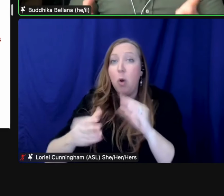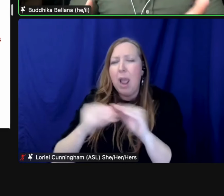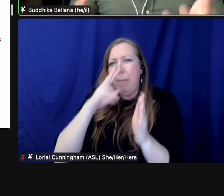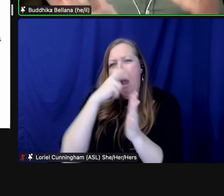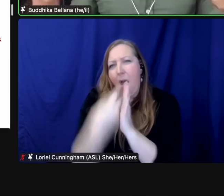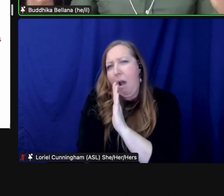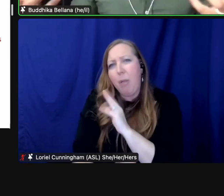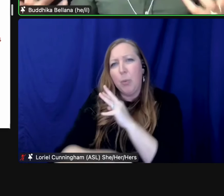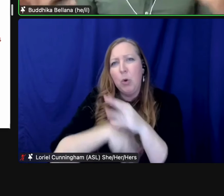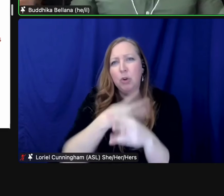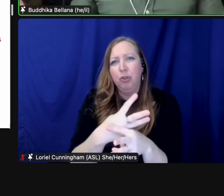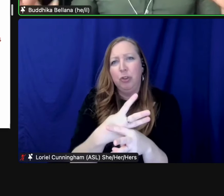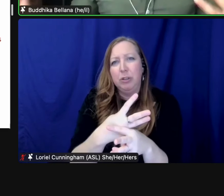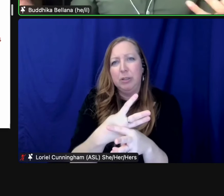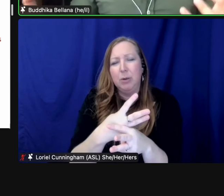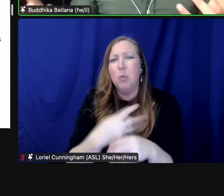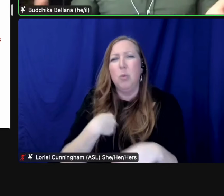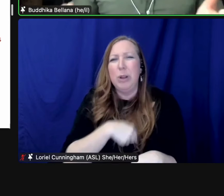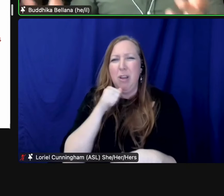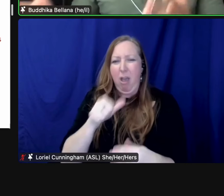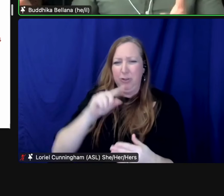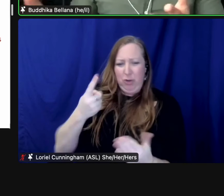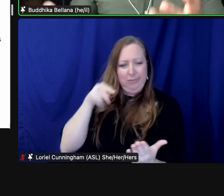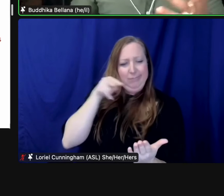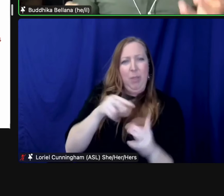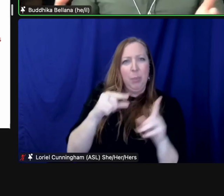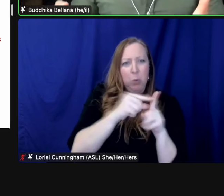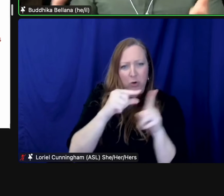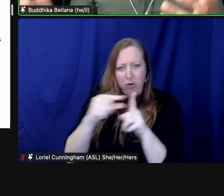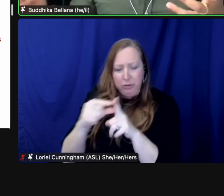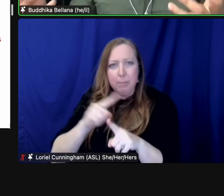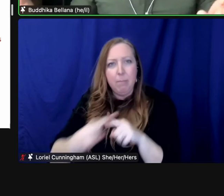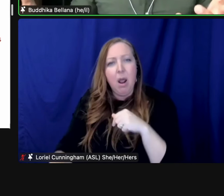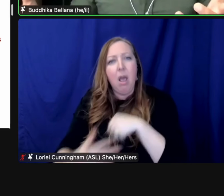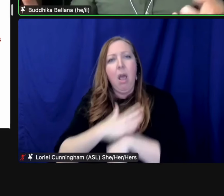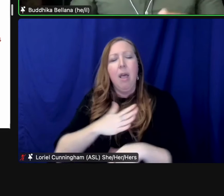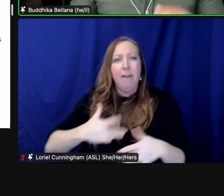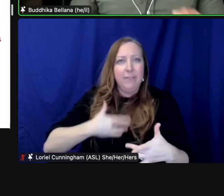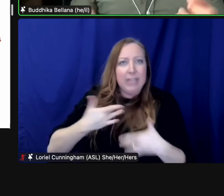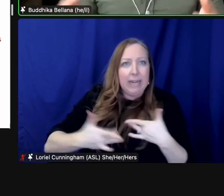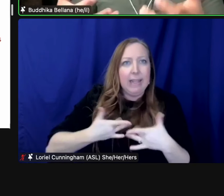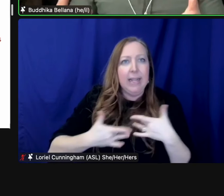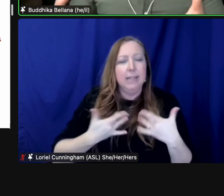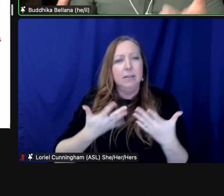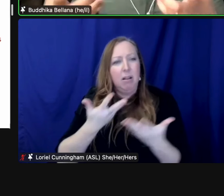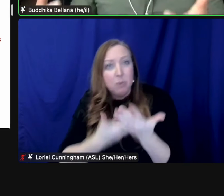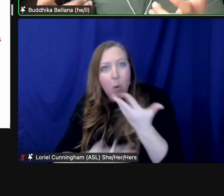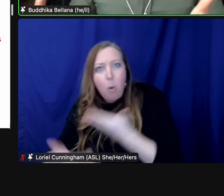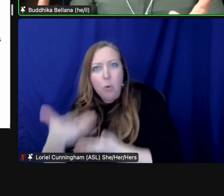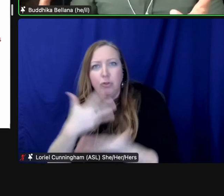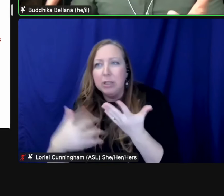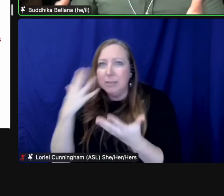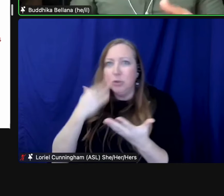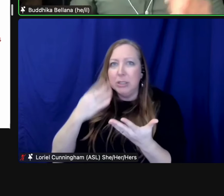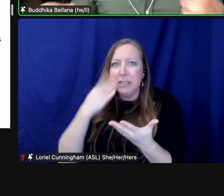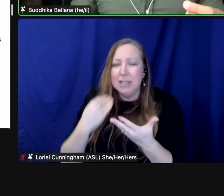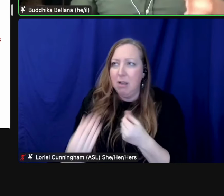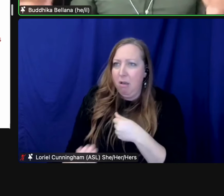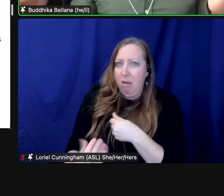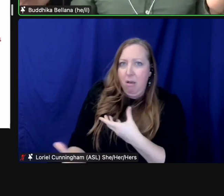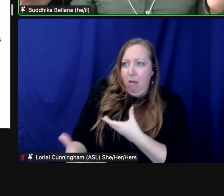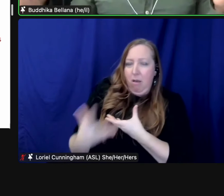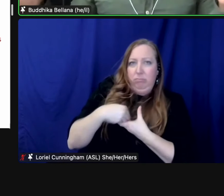words themselves, but it's the implied worlds that they evoke, and in terms of social experiences and emotions, it's what they mean for your life subsequently.